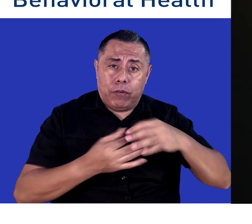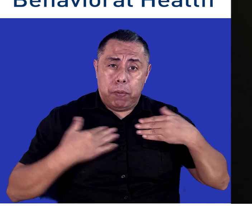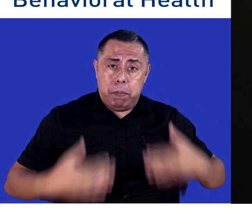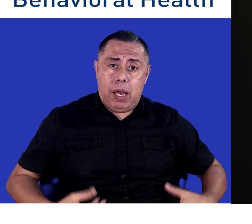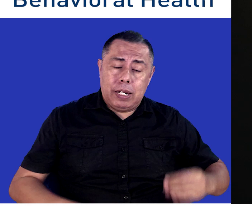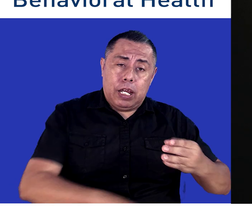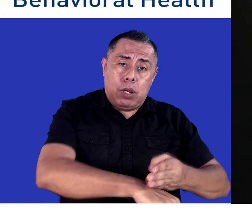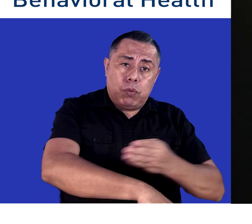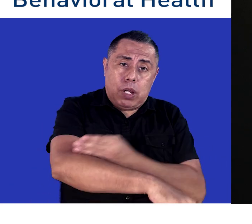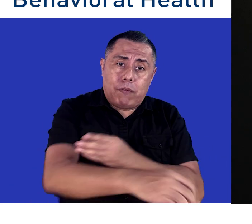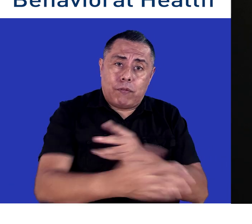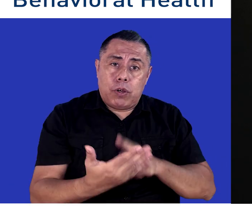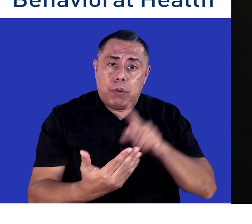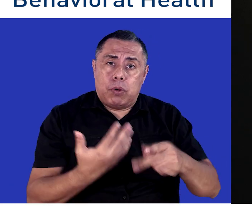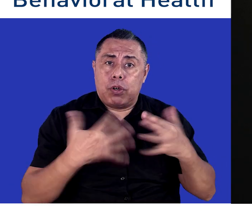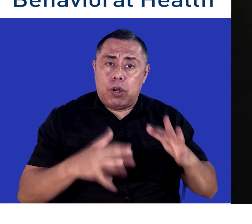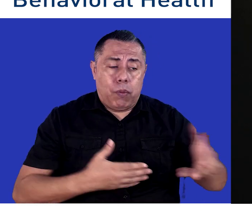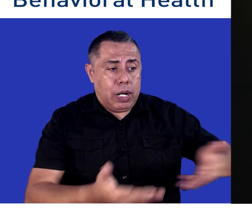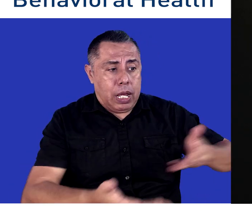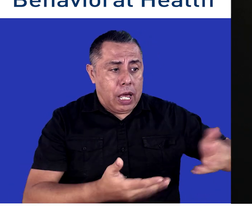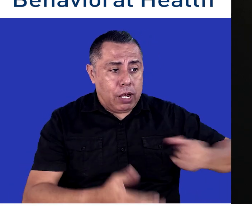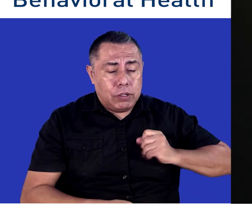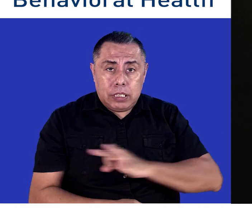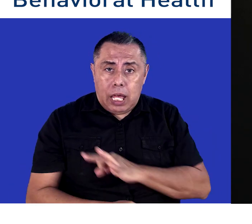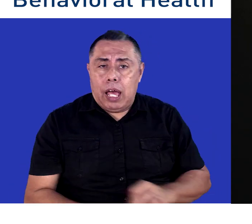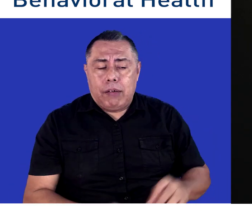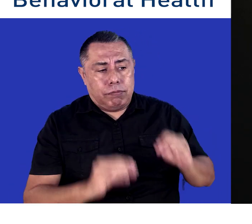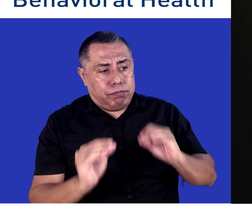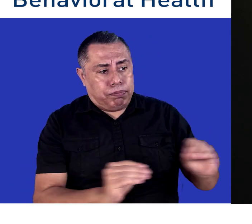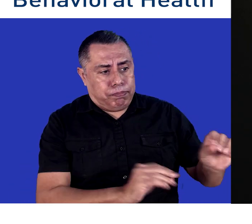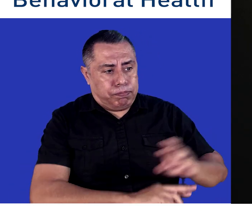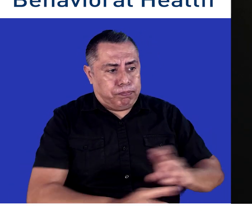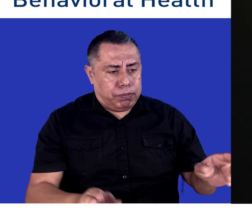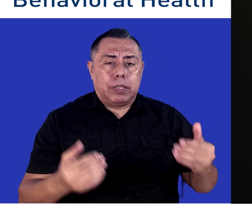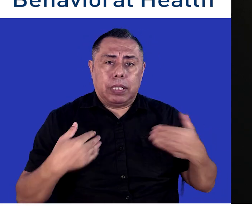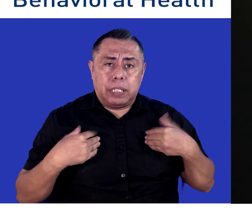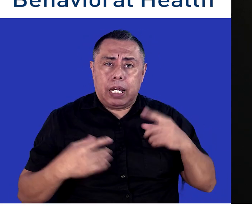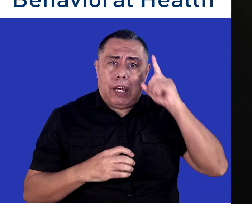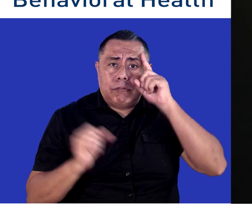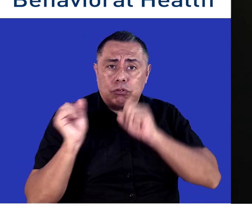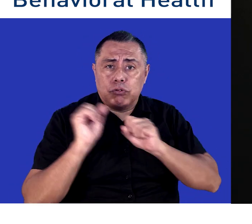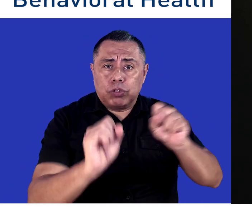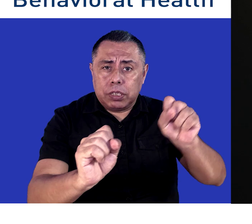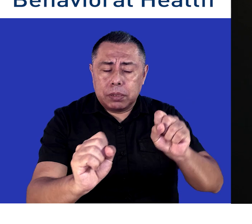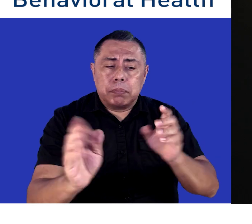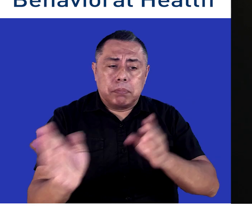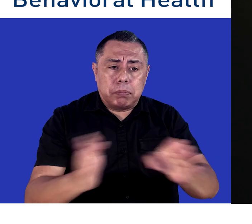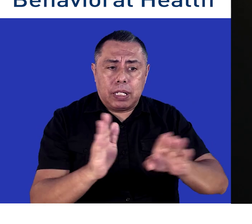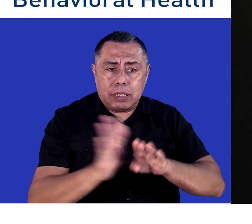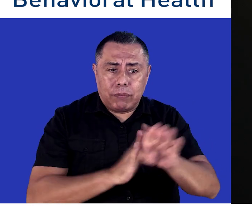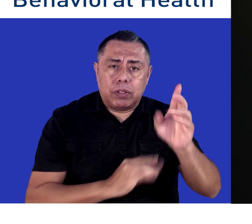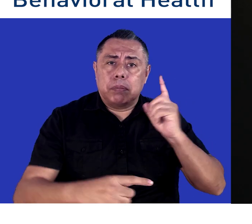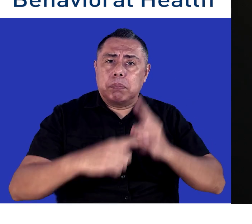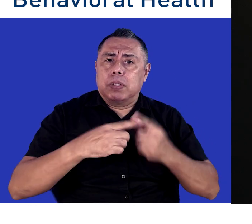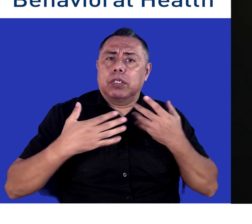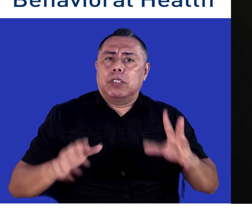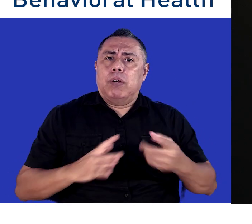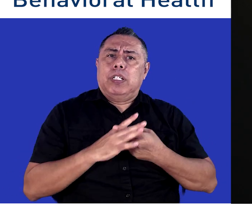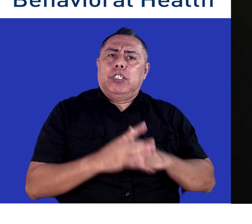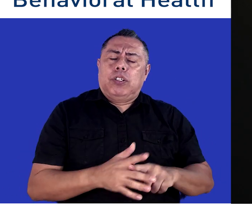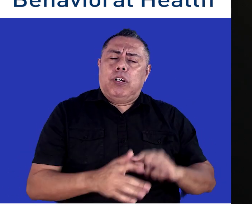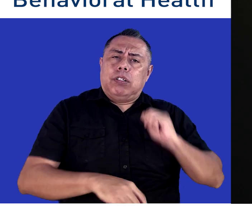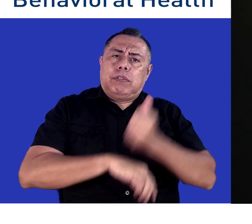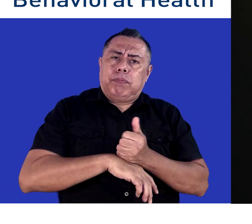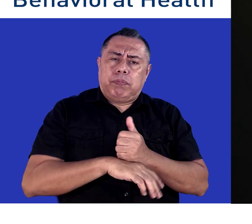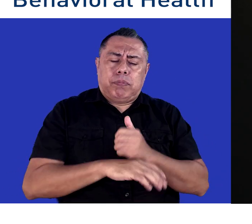Mindful Body and Recovery Program has hired, trained, and onboarded staff, developed its strategic plan, and